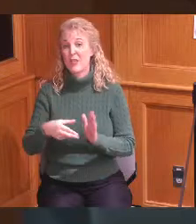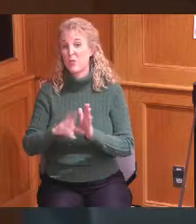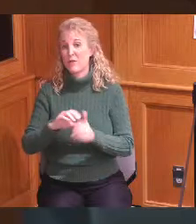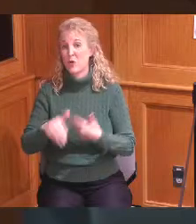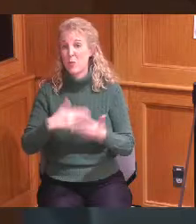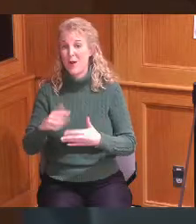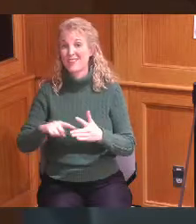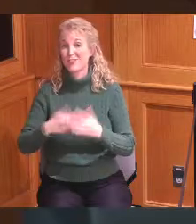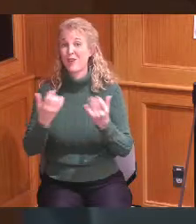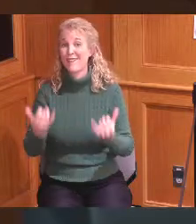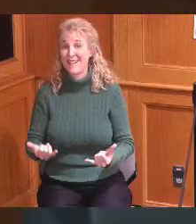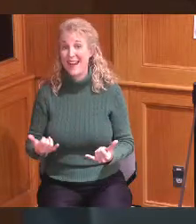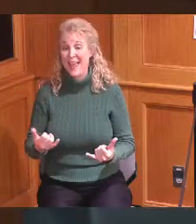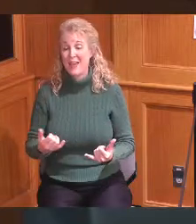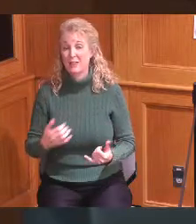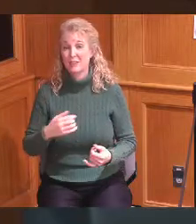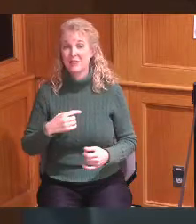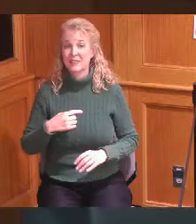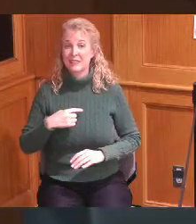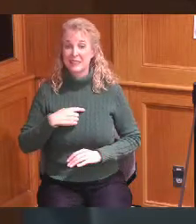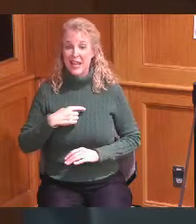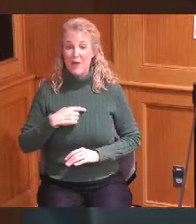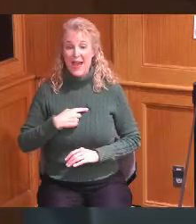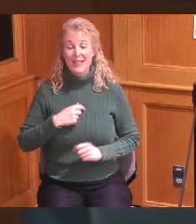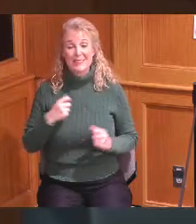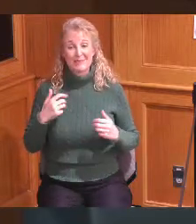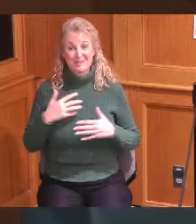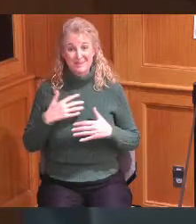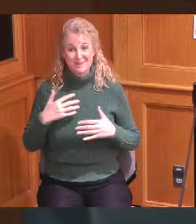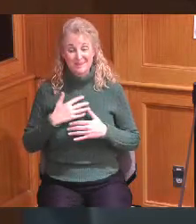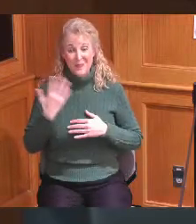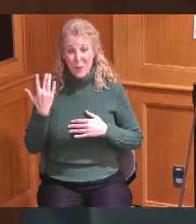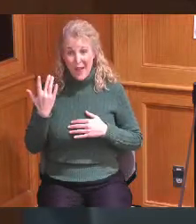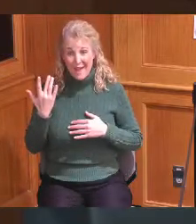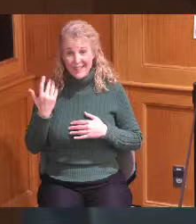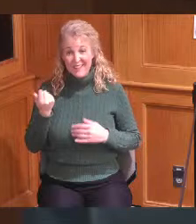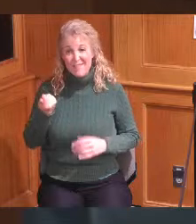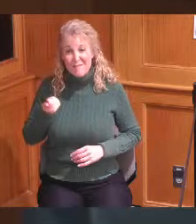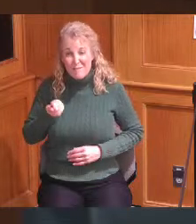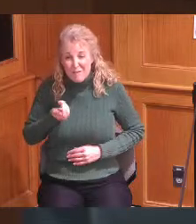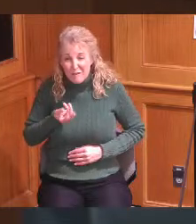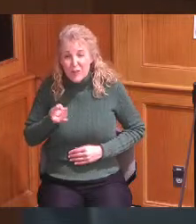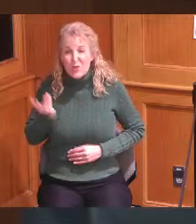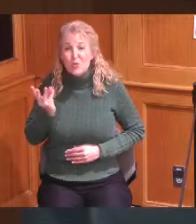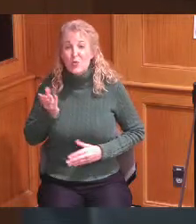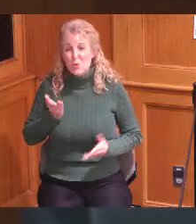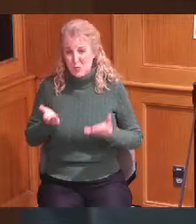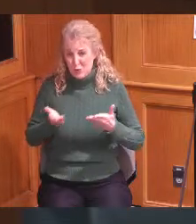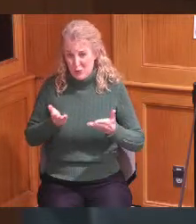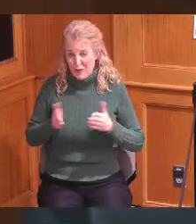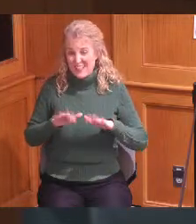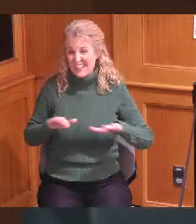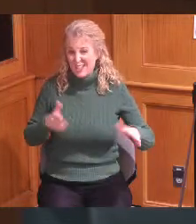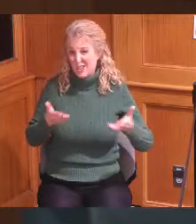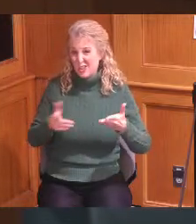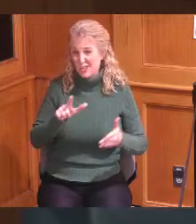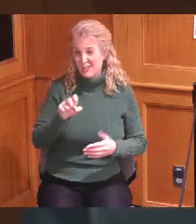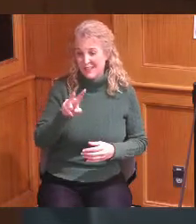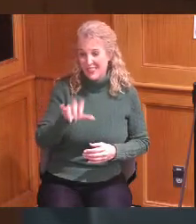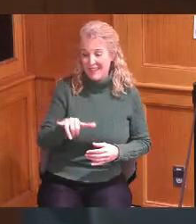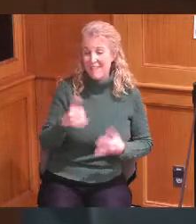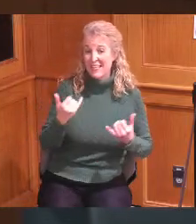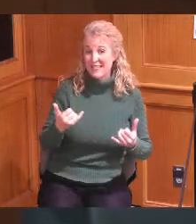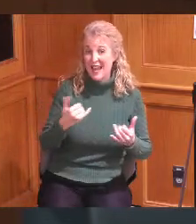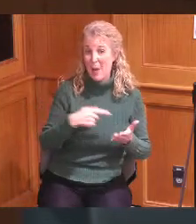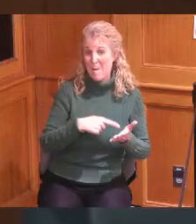one thing that makes my heart really afraid is that there are a few services that the Children's Services Levy is now